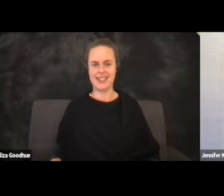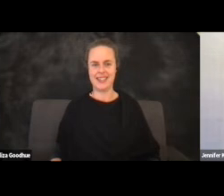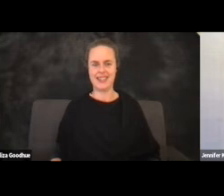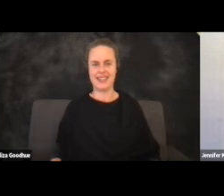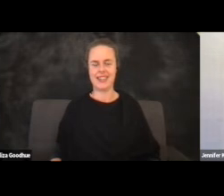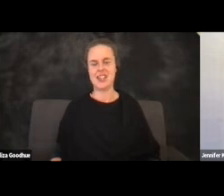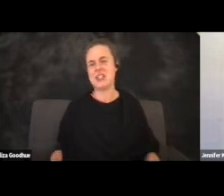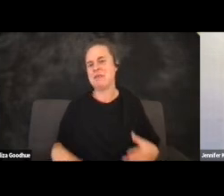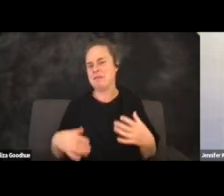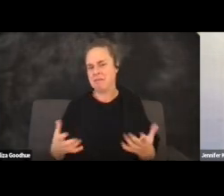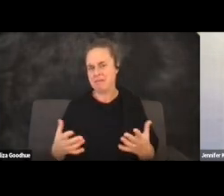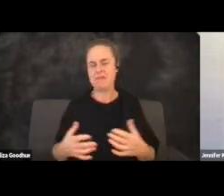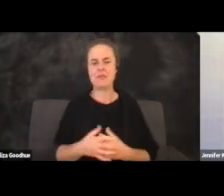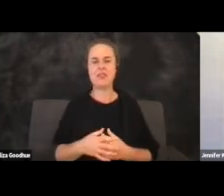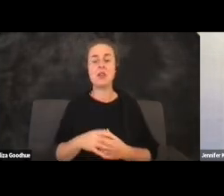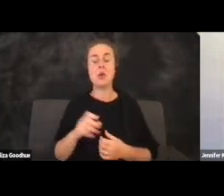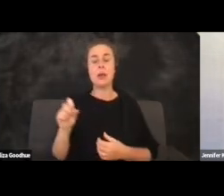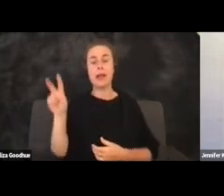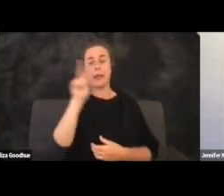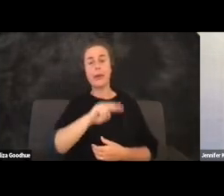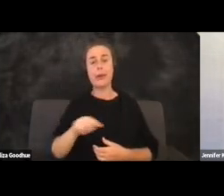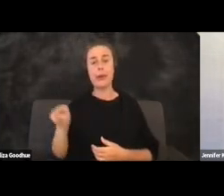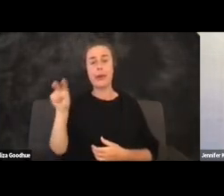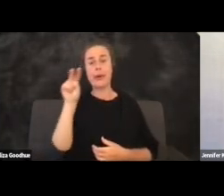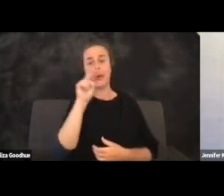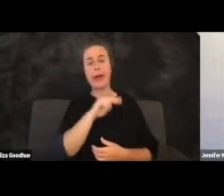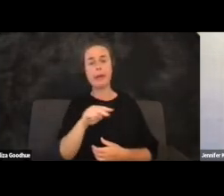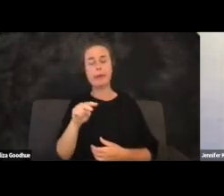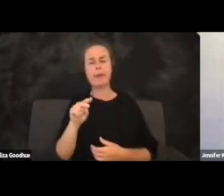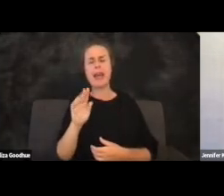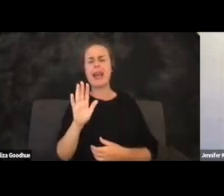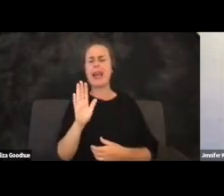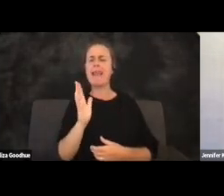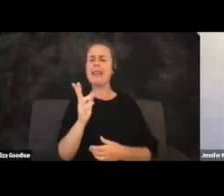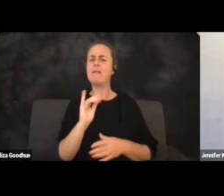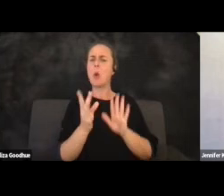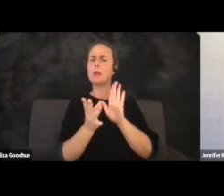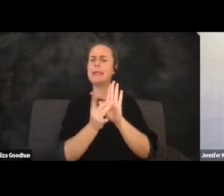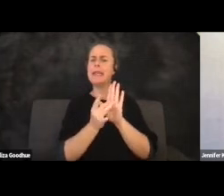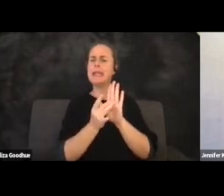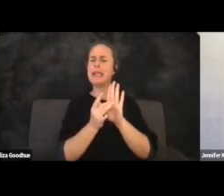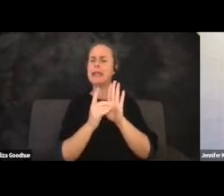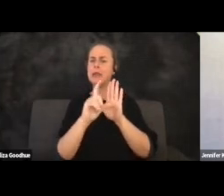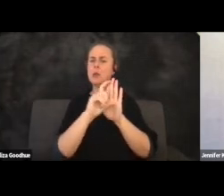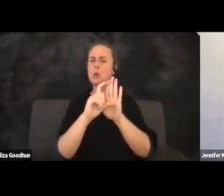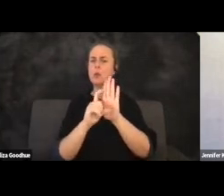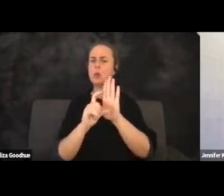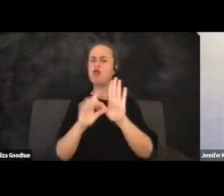So take a look at what's there. And for now, I think we can just let those stickies stay kind of still because I think people will need to be able to see